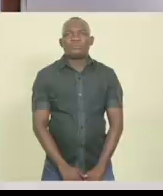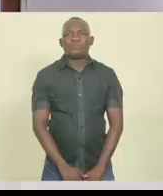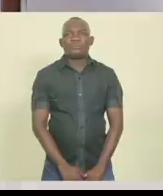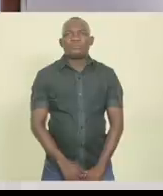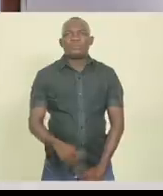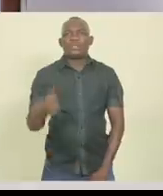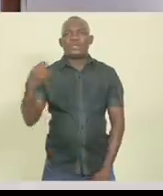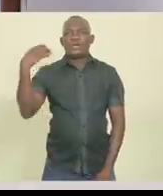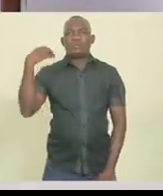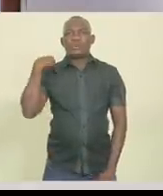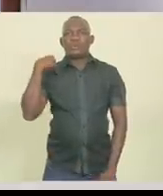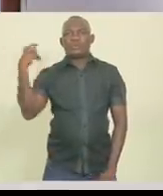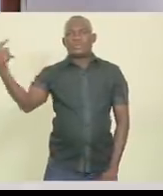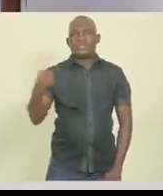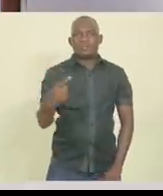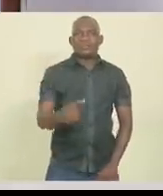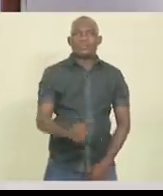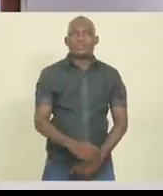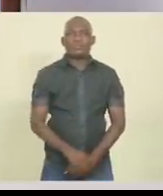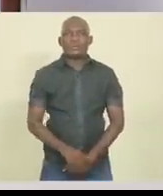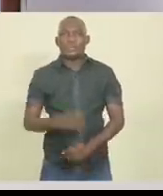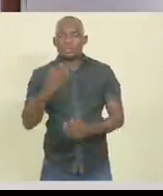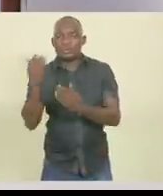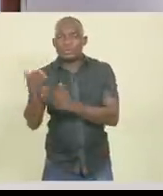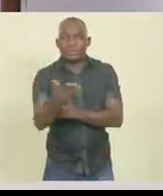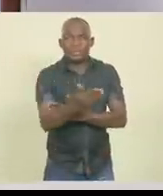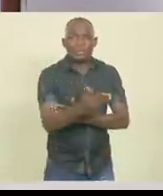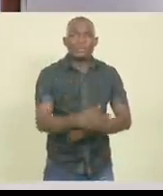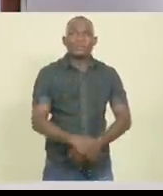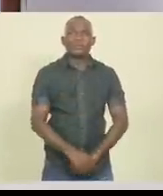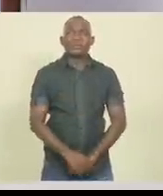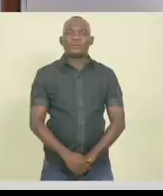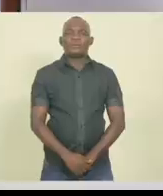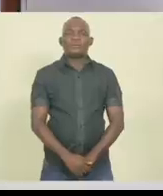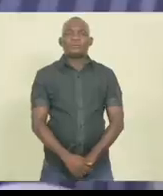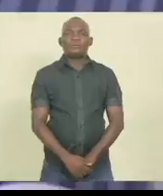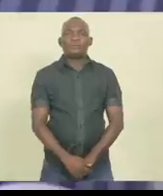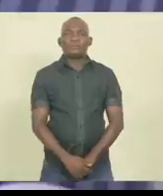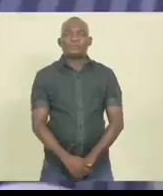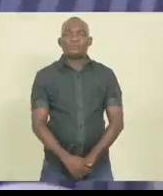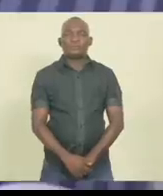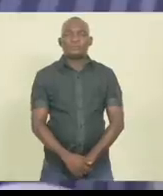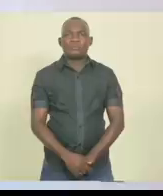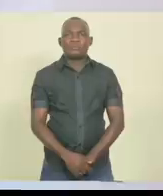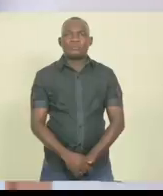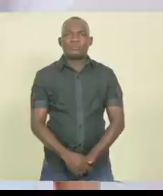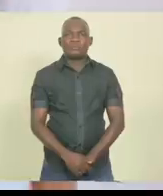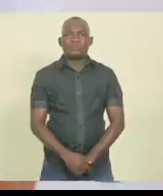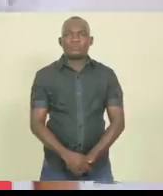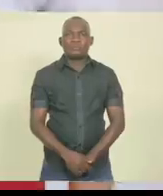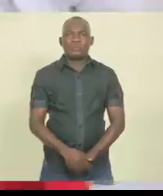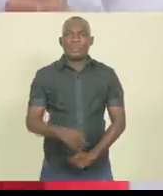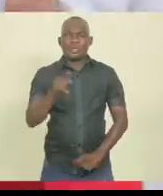Okay, fine. Oh, someone's looking different